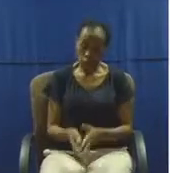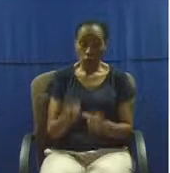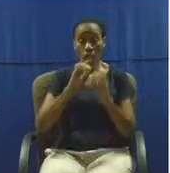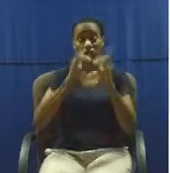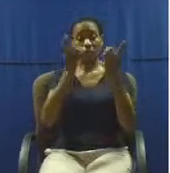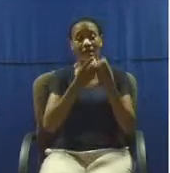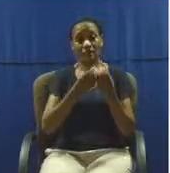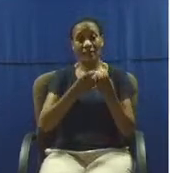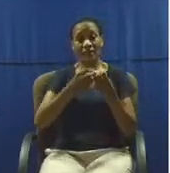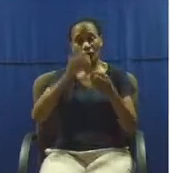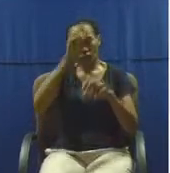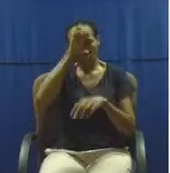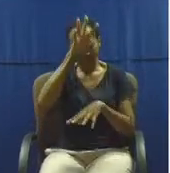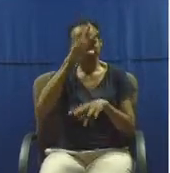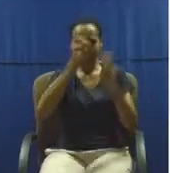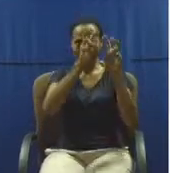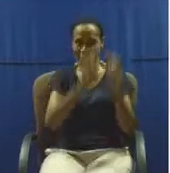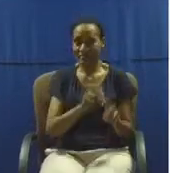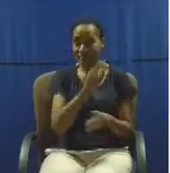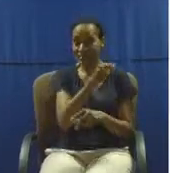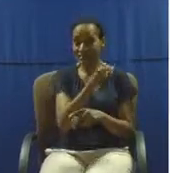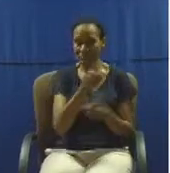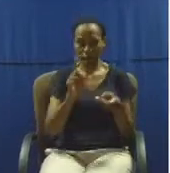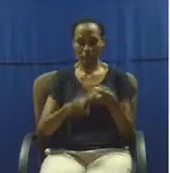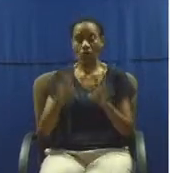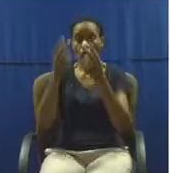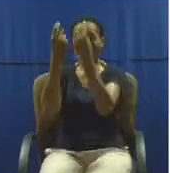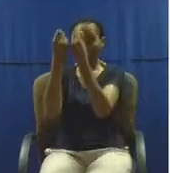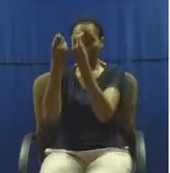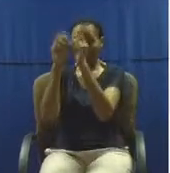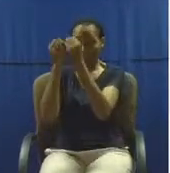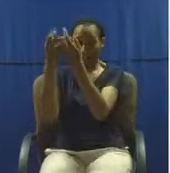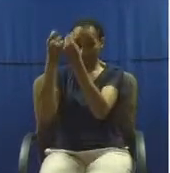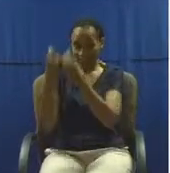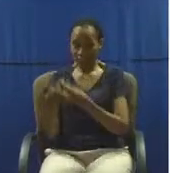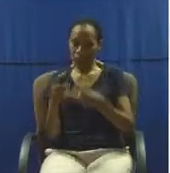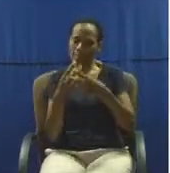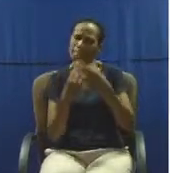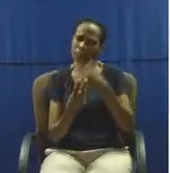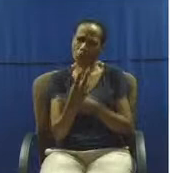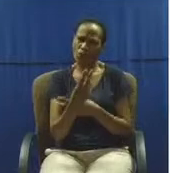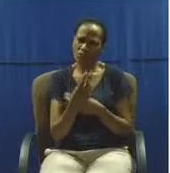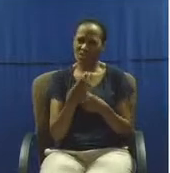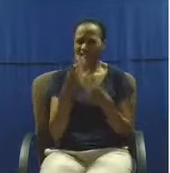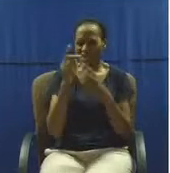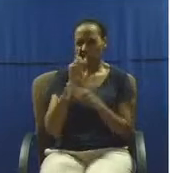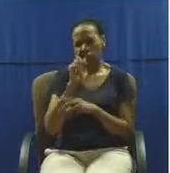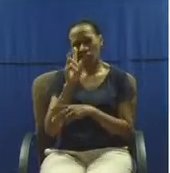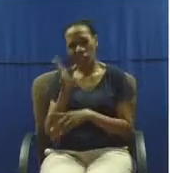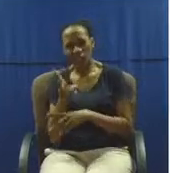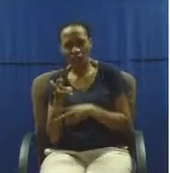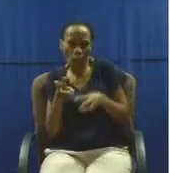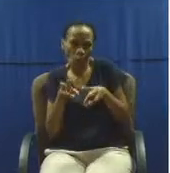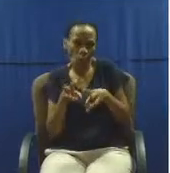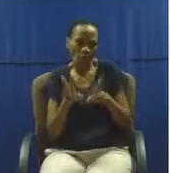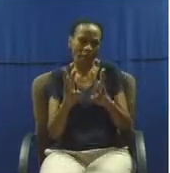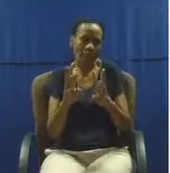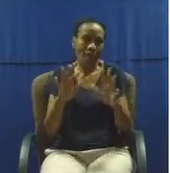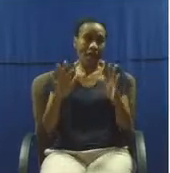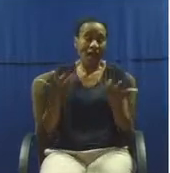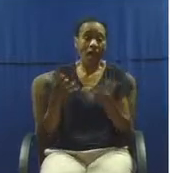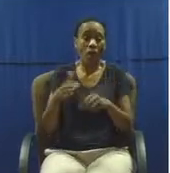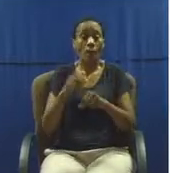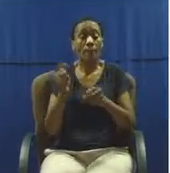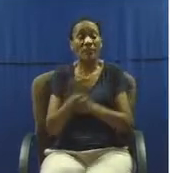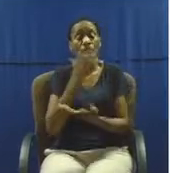and Resources and Energy and the National Treasury are reviewing the methodology for the basic